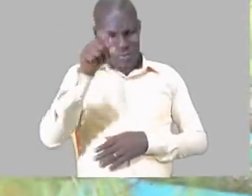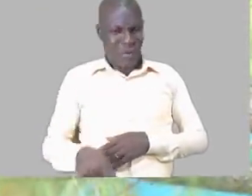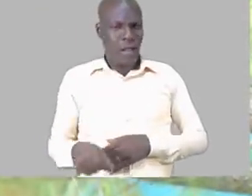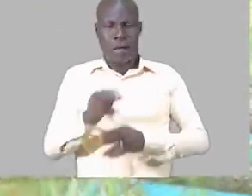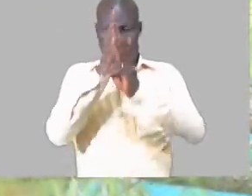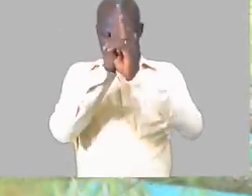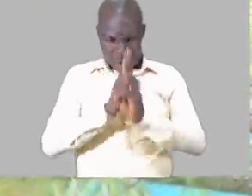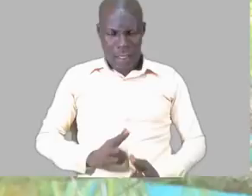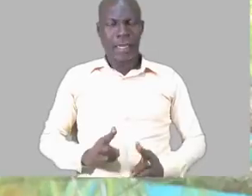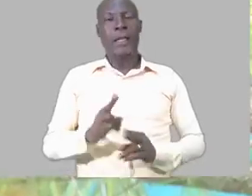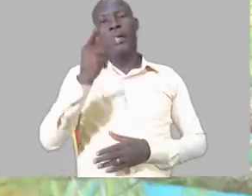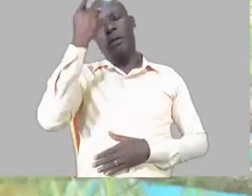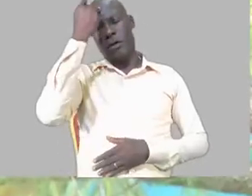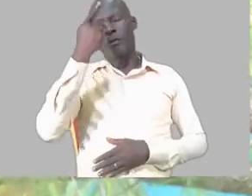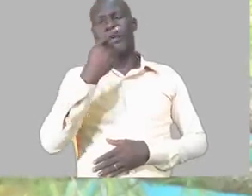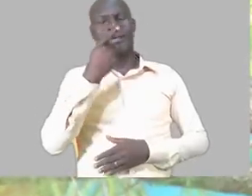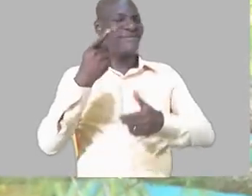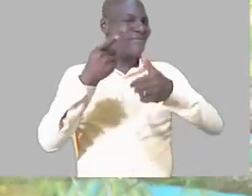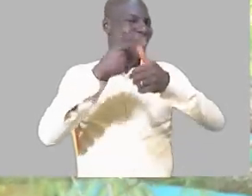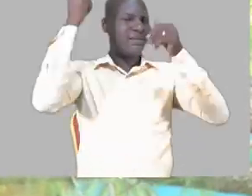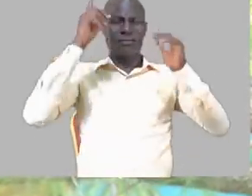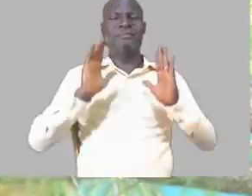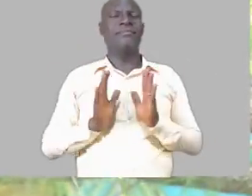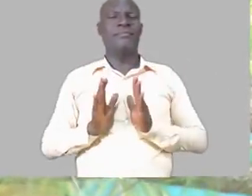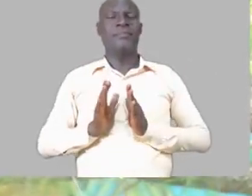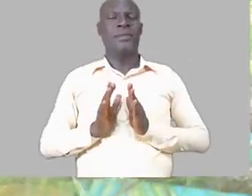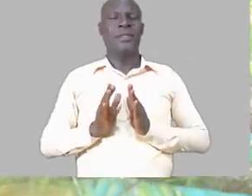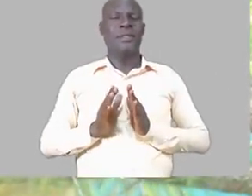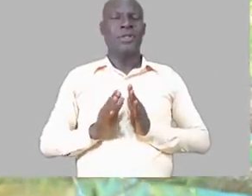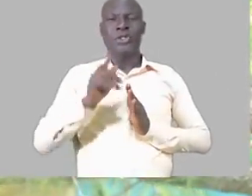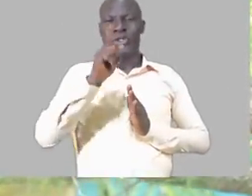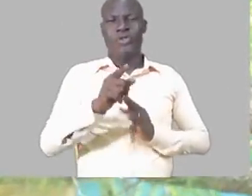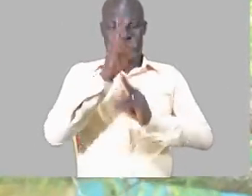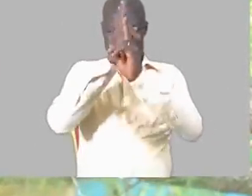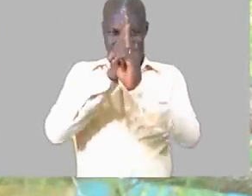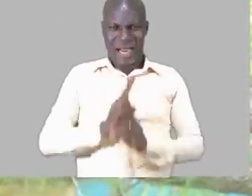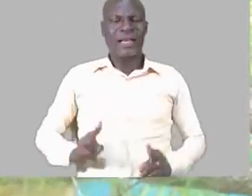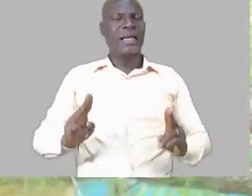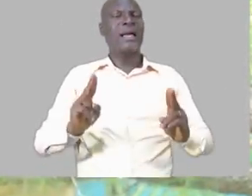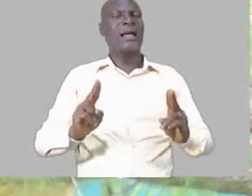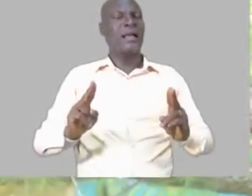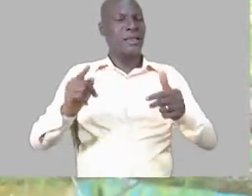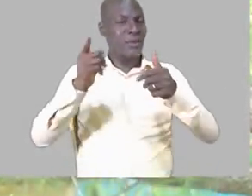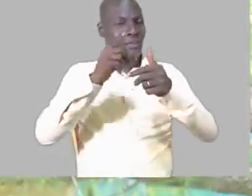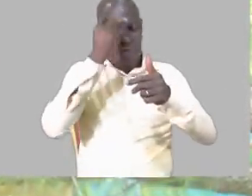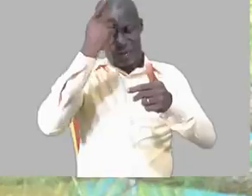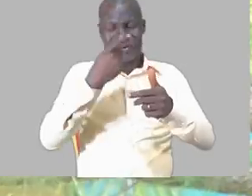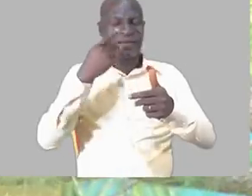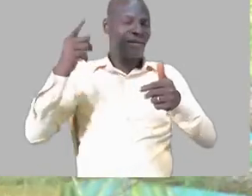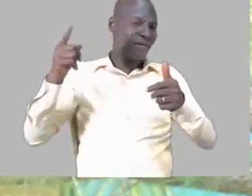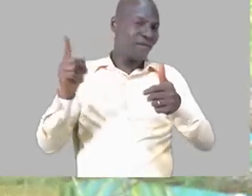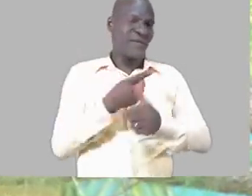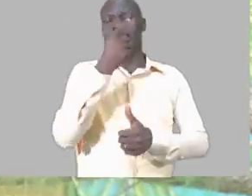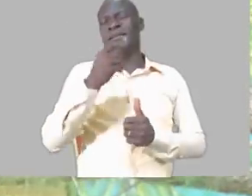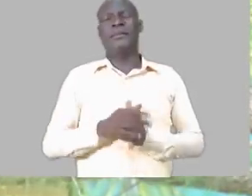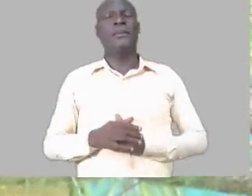bedi wo maame ene wo papa ni se wo be ana wo parents ye